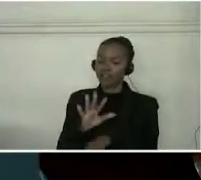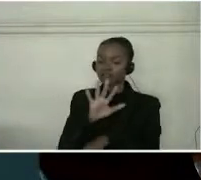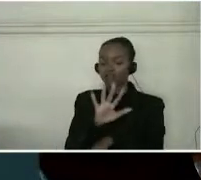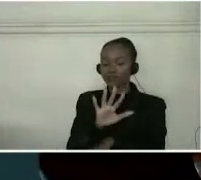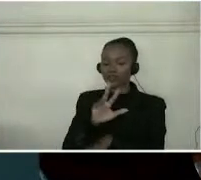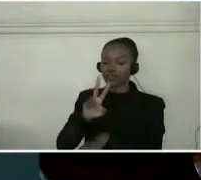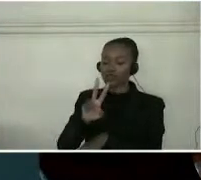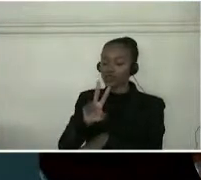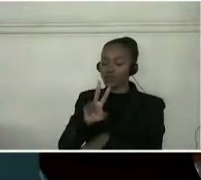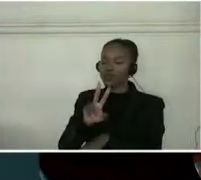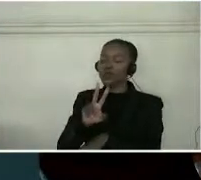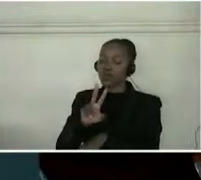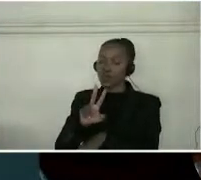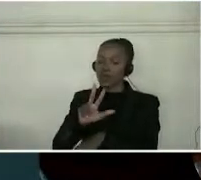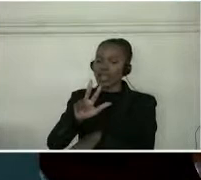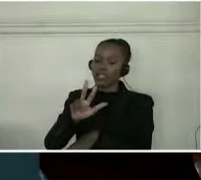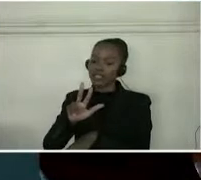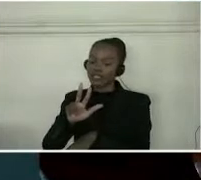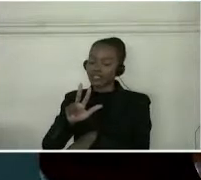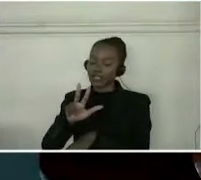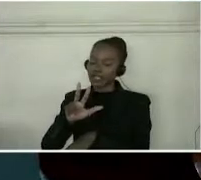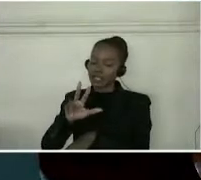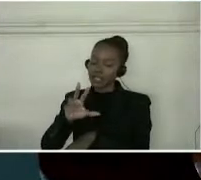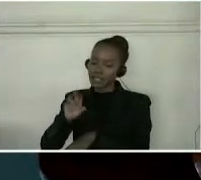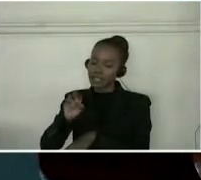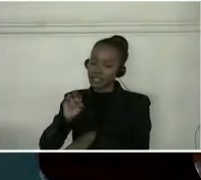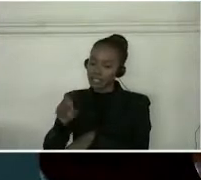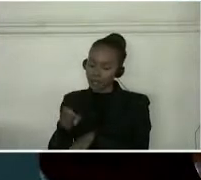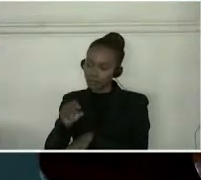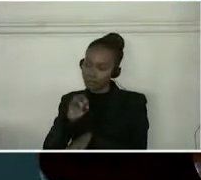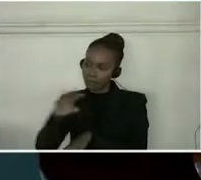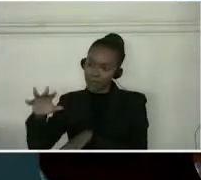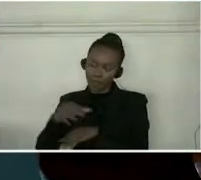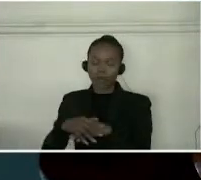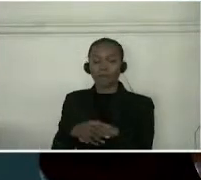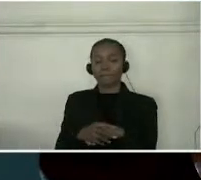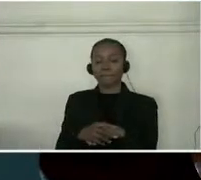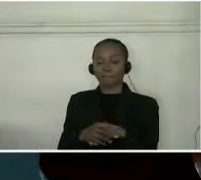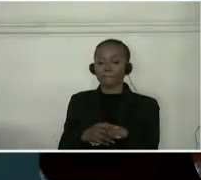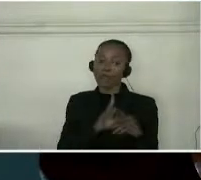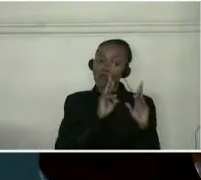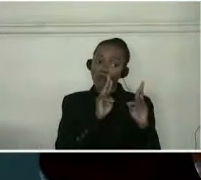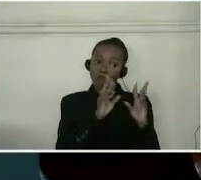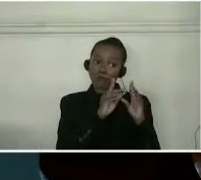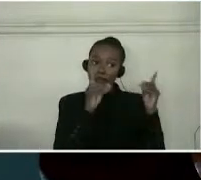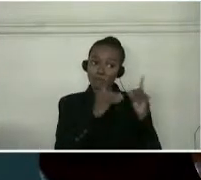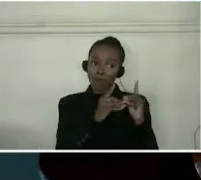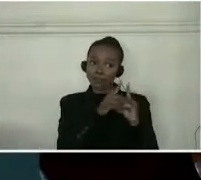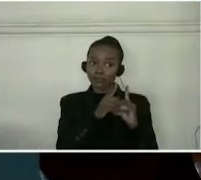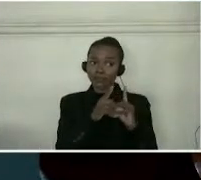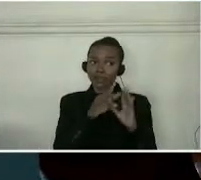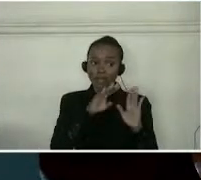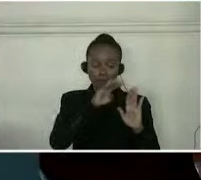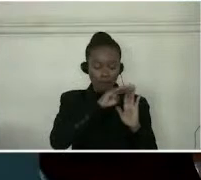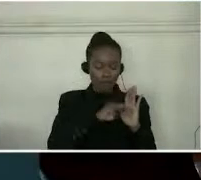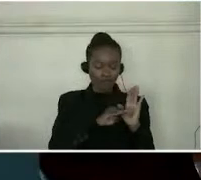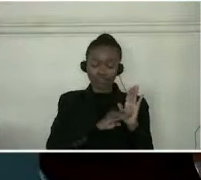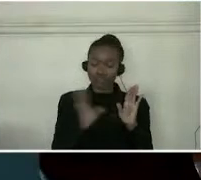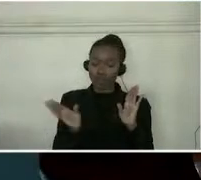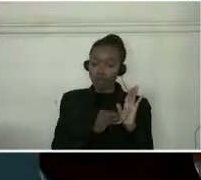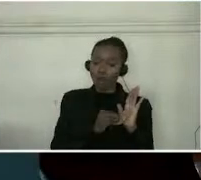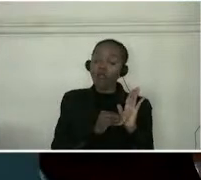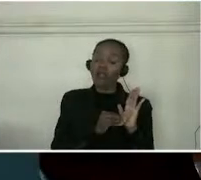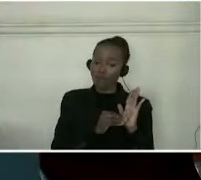eight hundred and eighty thousand that in the 2022 financial year let us hope this department complete these projects as they are famous for not